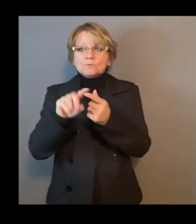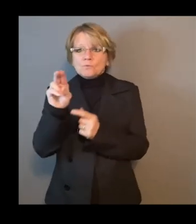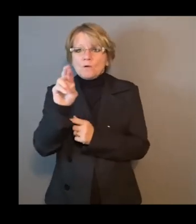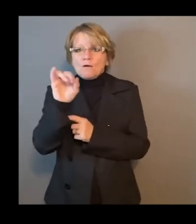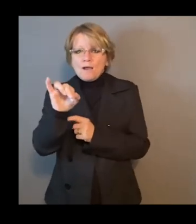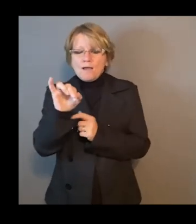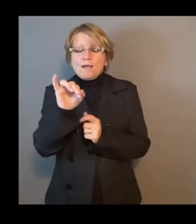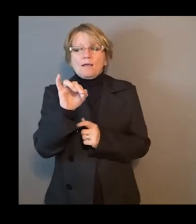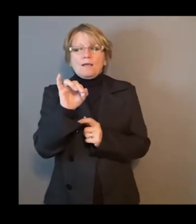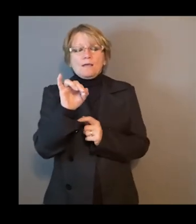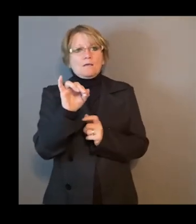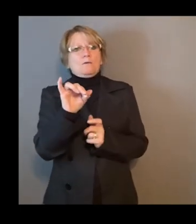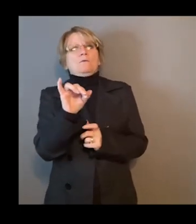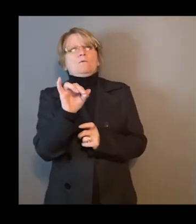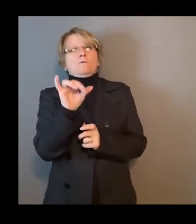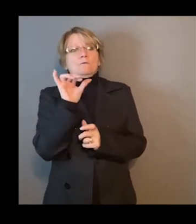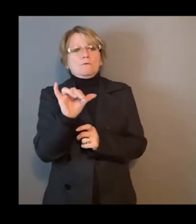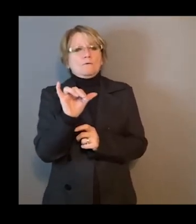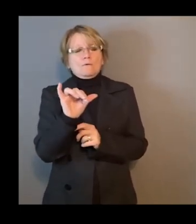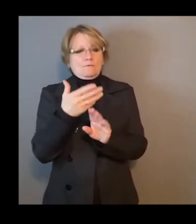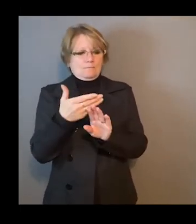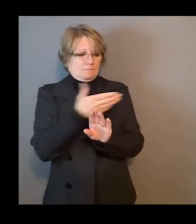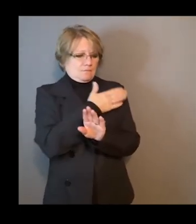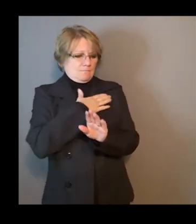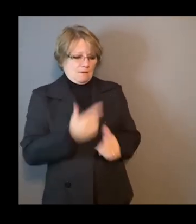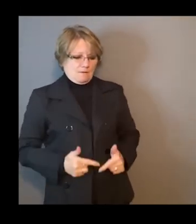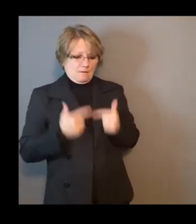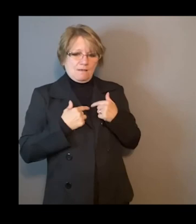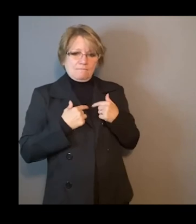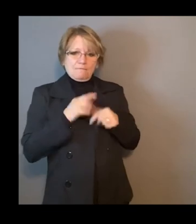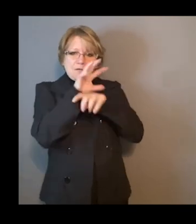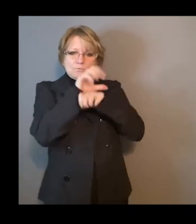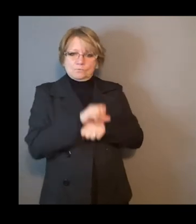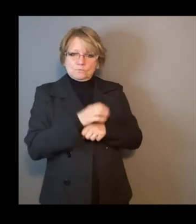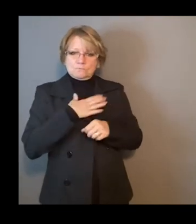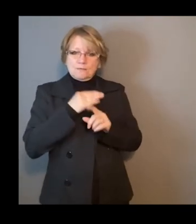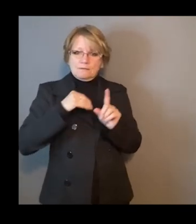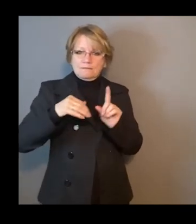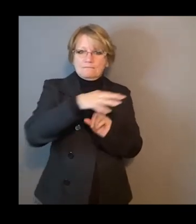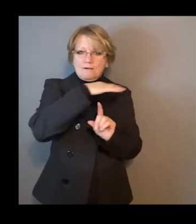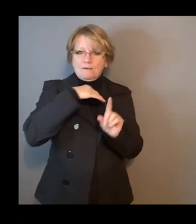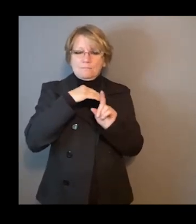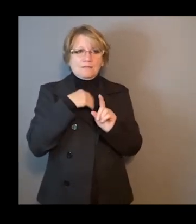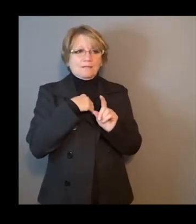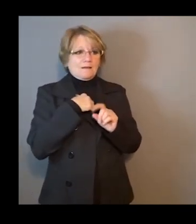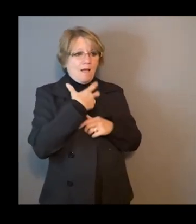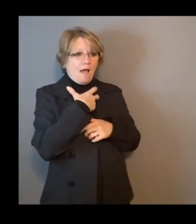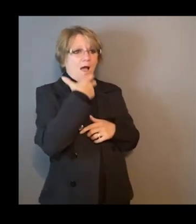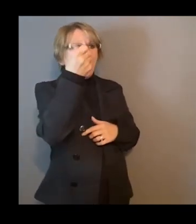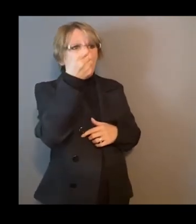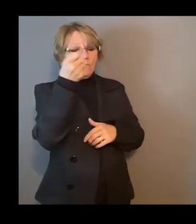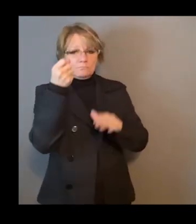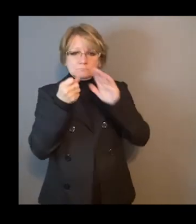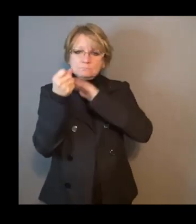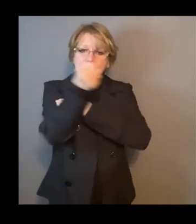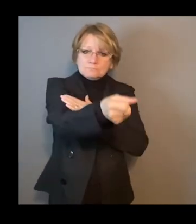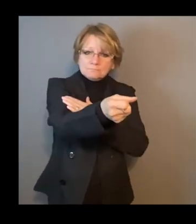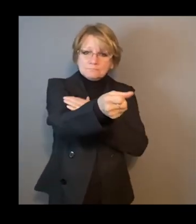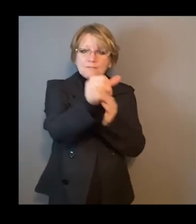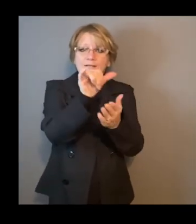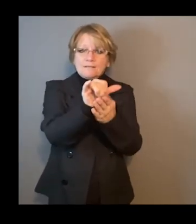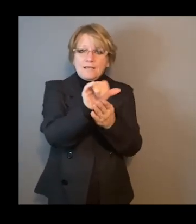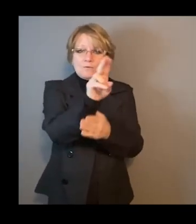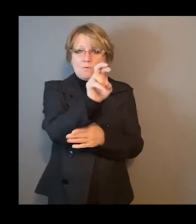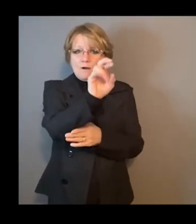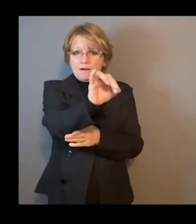URI, I was used to a certain way of living how I was in my environment. When I got taken out of my environment and put in that